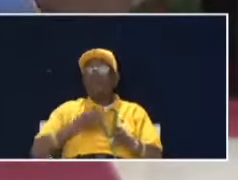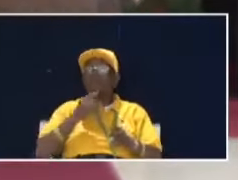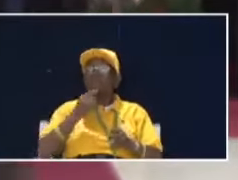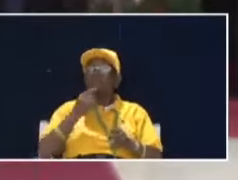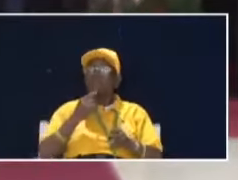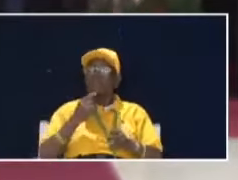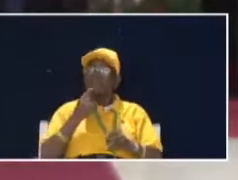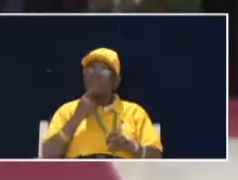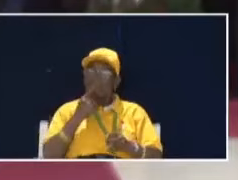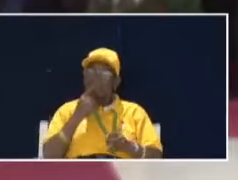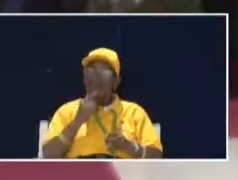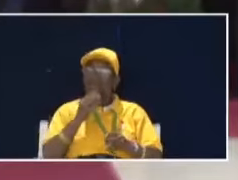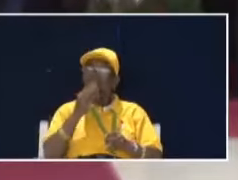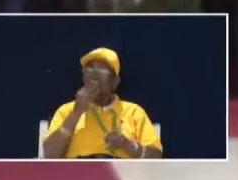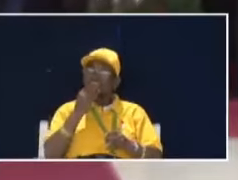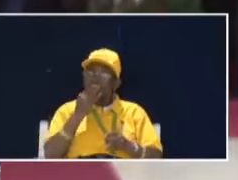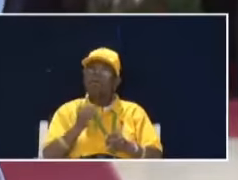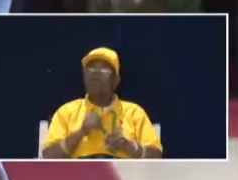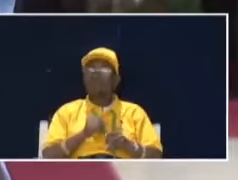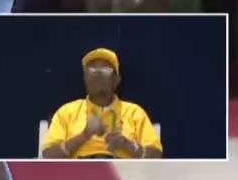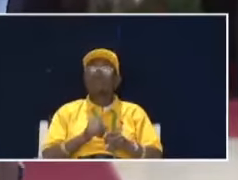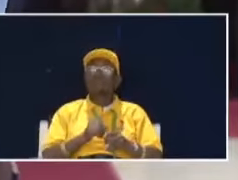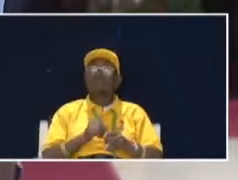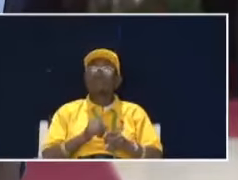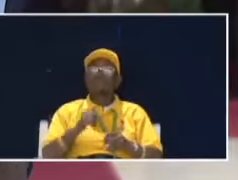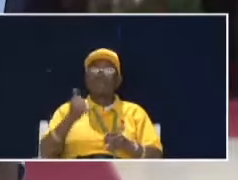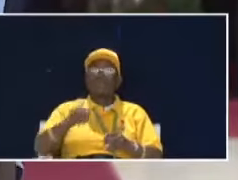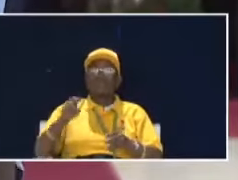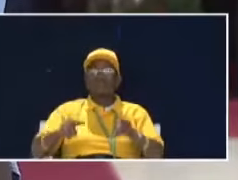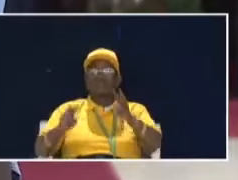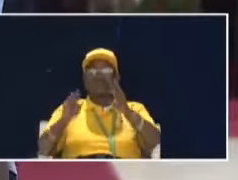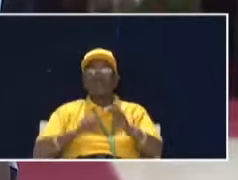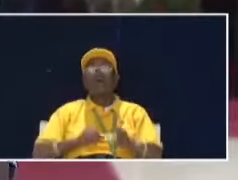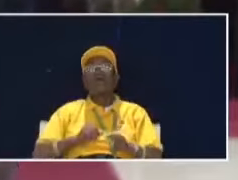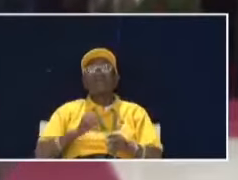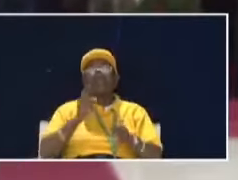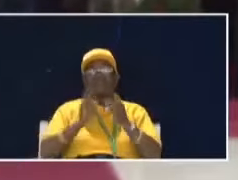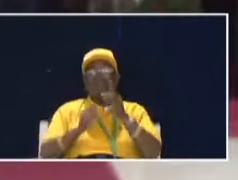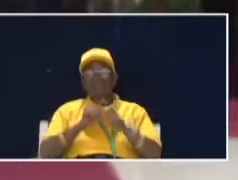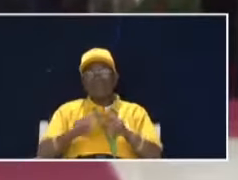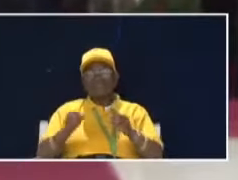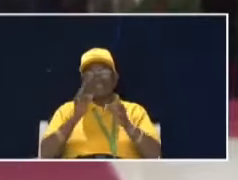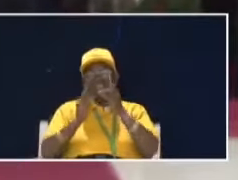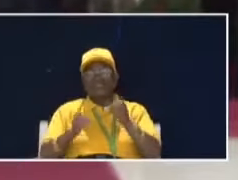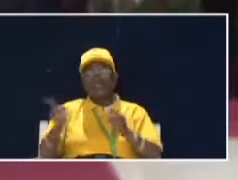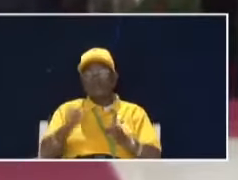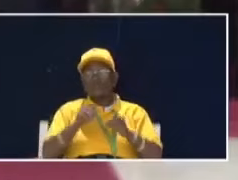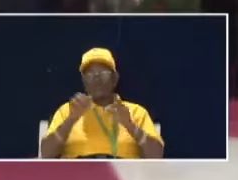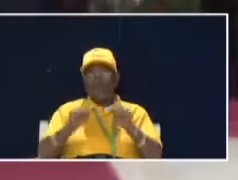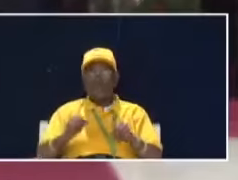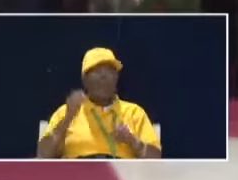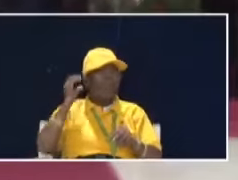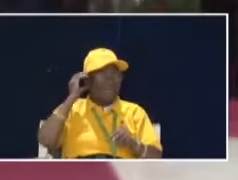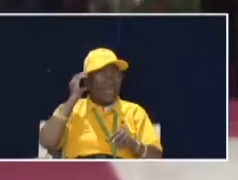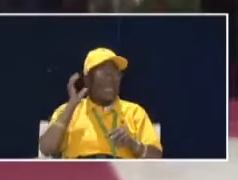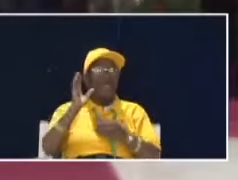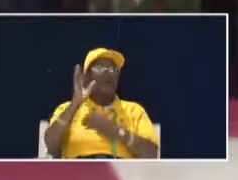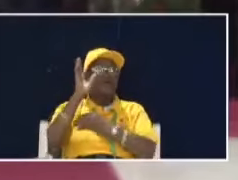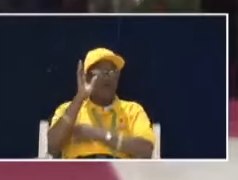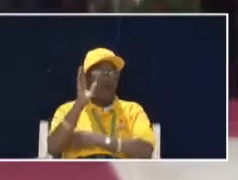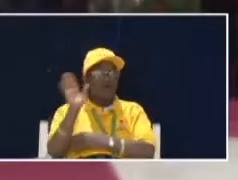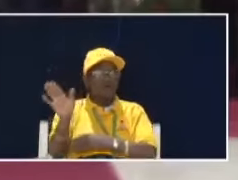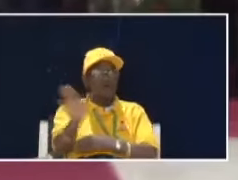But if you can hear God yourself, then nobody can deceive you. If you can hear